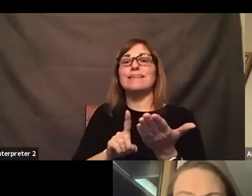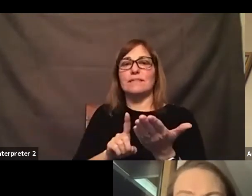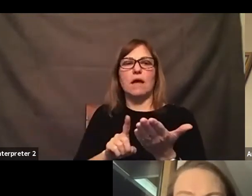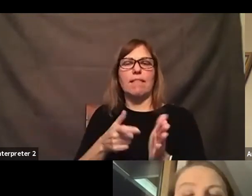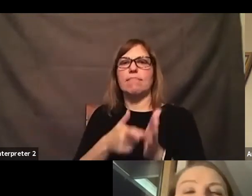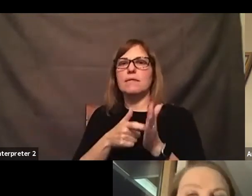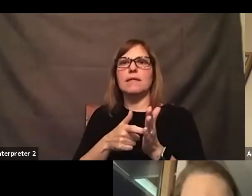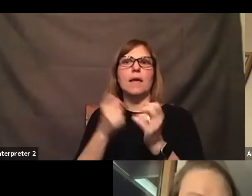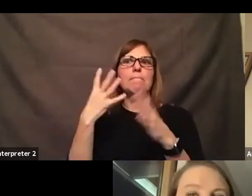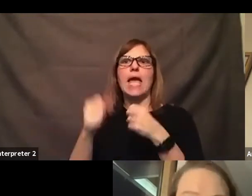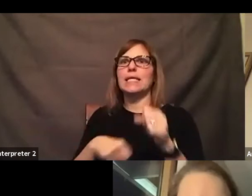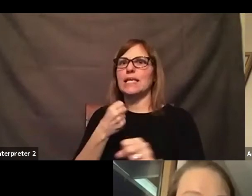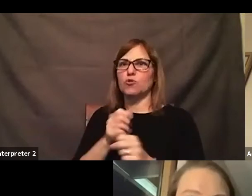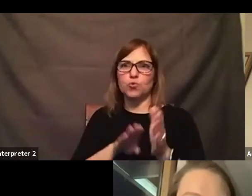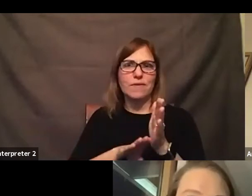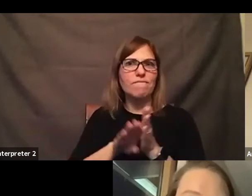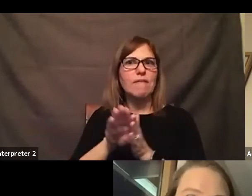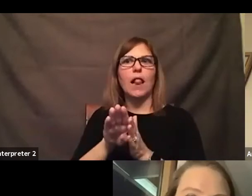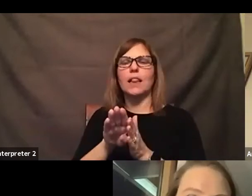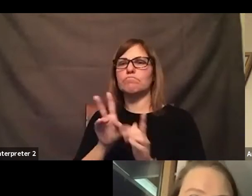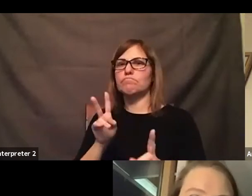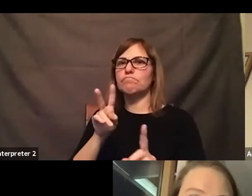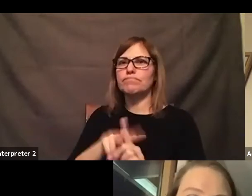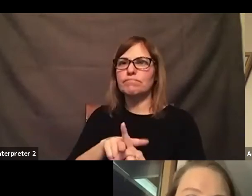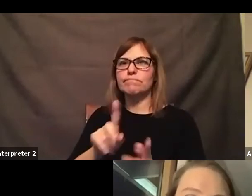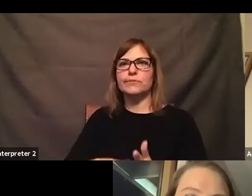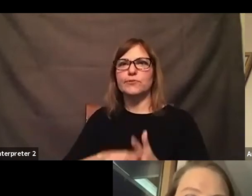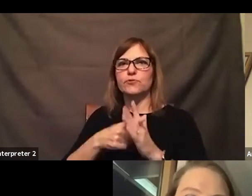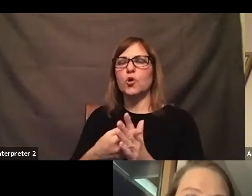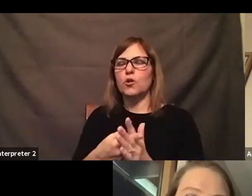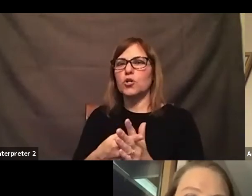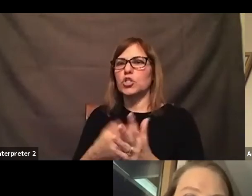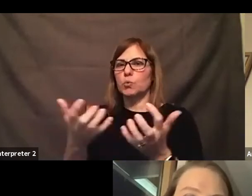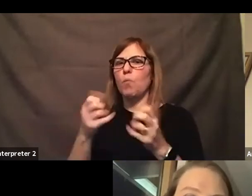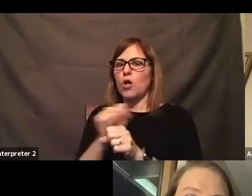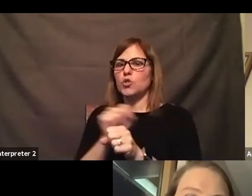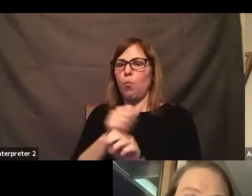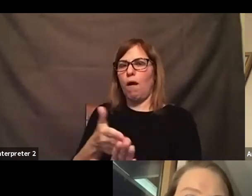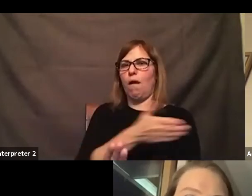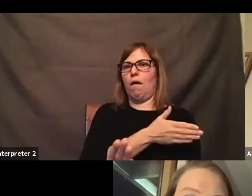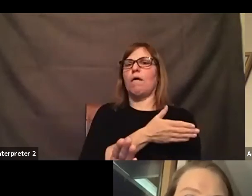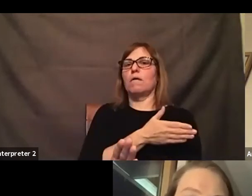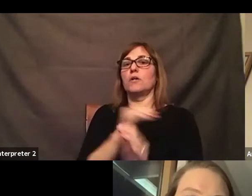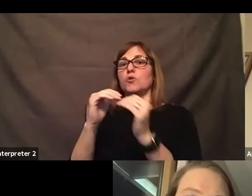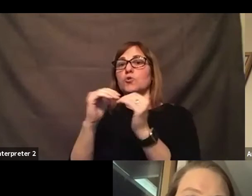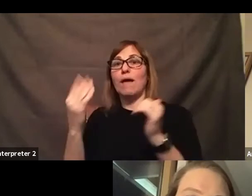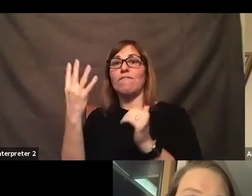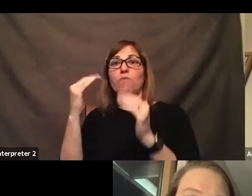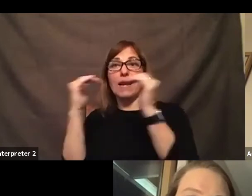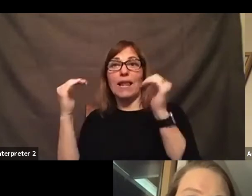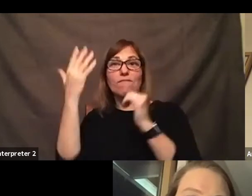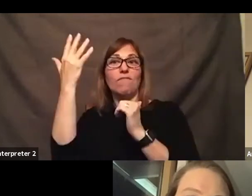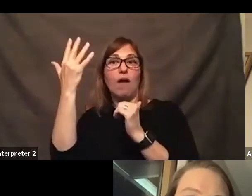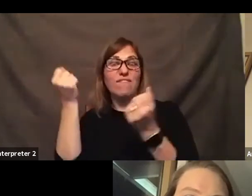to develop and deploy. And so you want to get ahead of those. So while the level 4 and level 5 vehicles